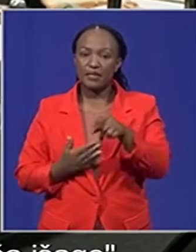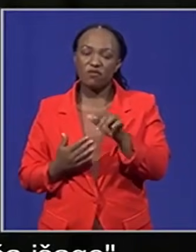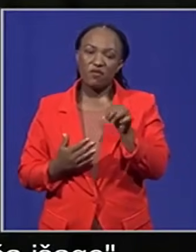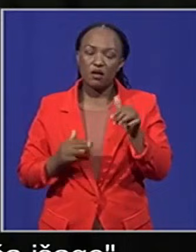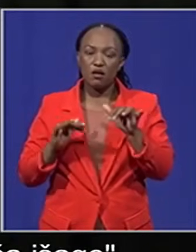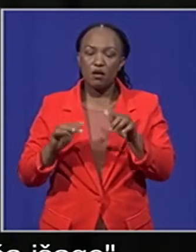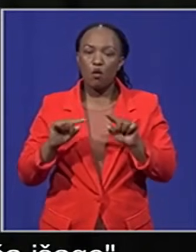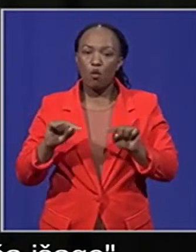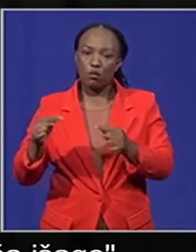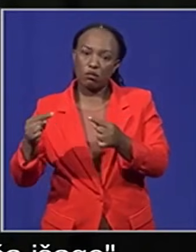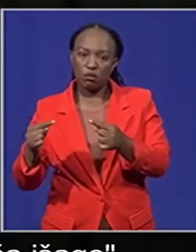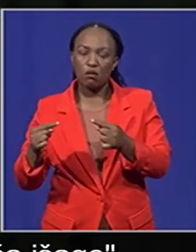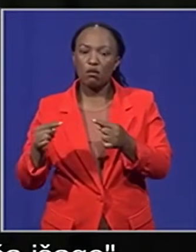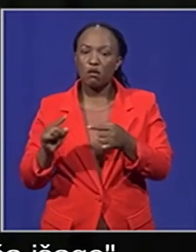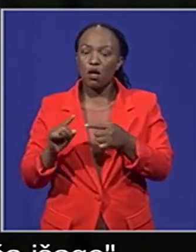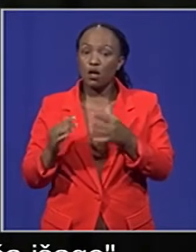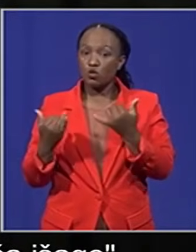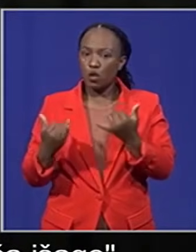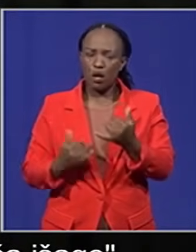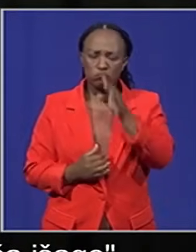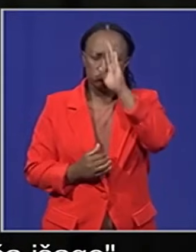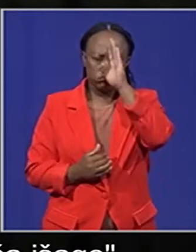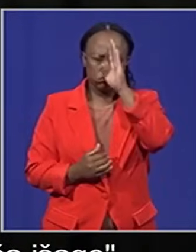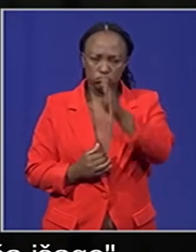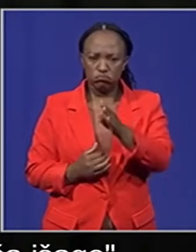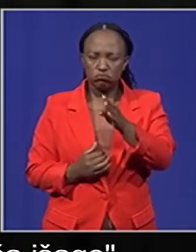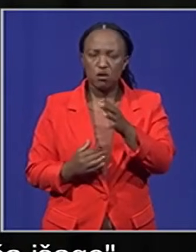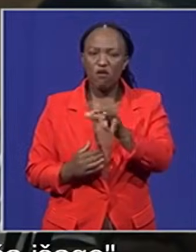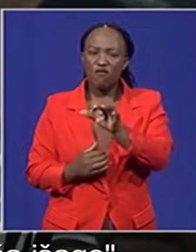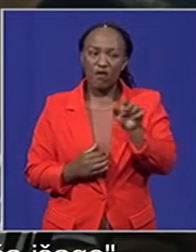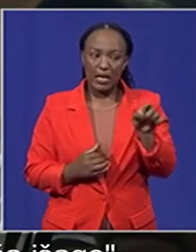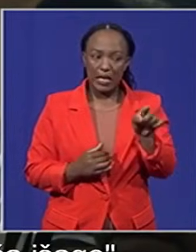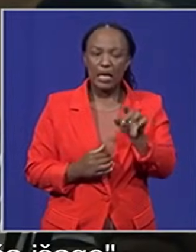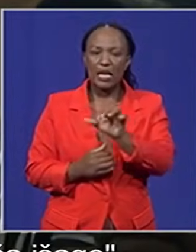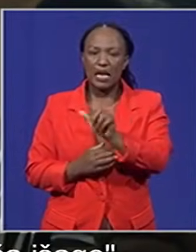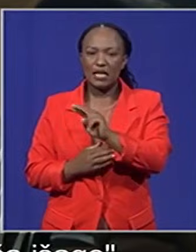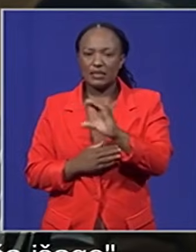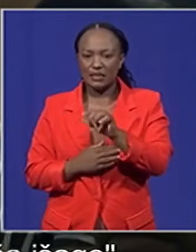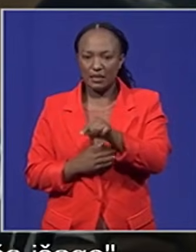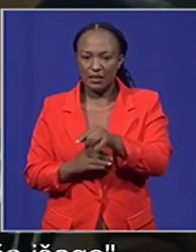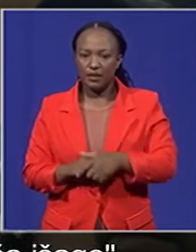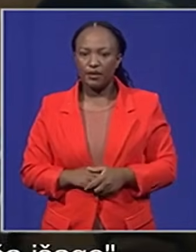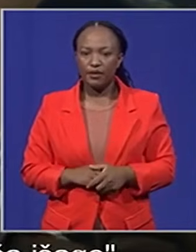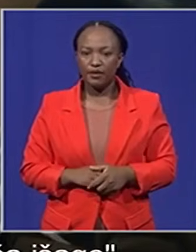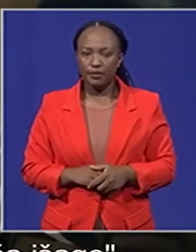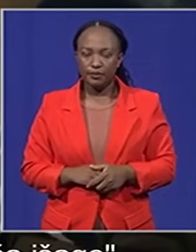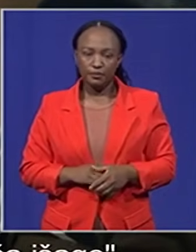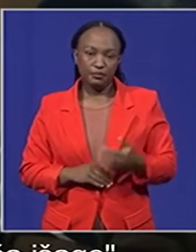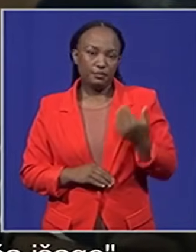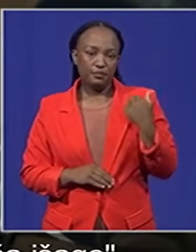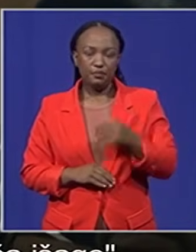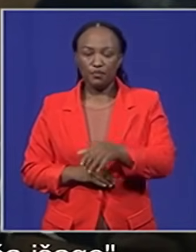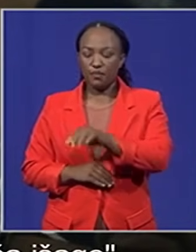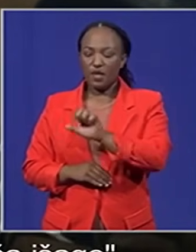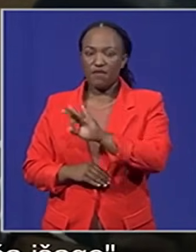yena. Malema o be a sametše mare ka ga dipeakanyo tša bona le mokgatlo wa ANC. The days where the EFF